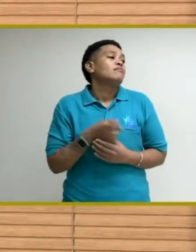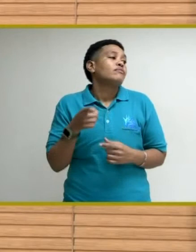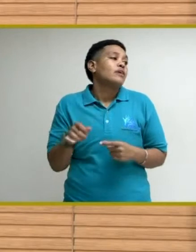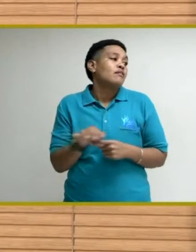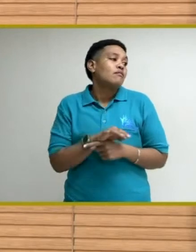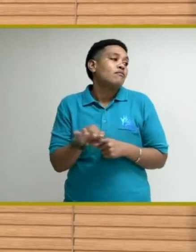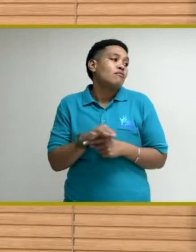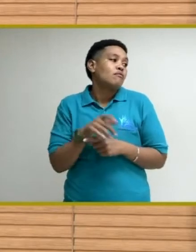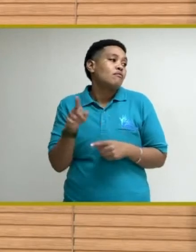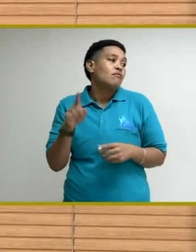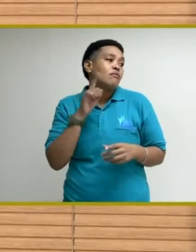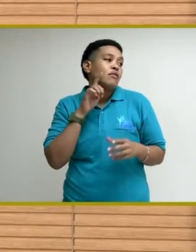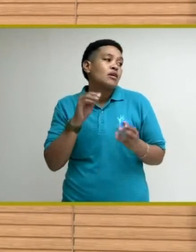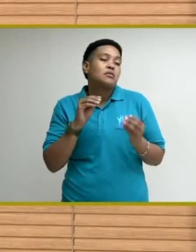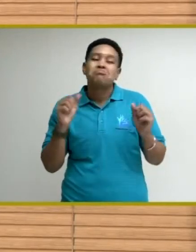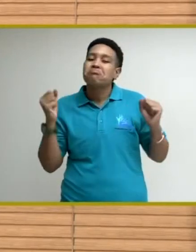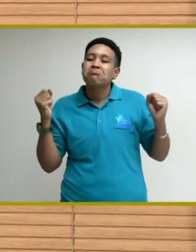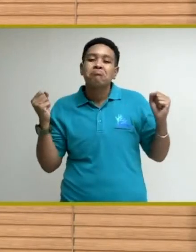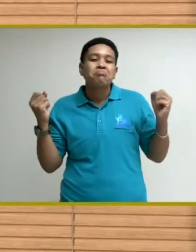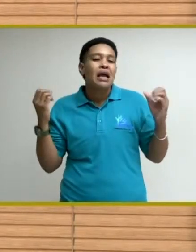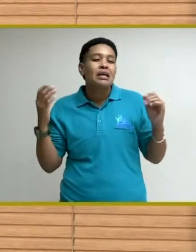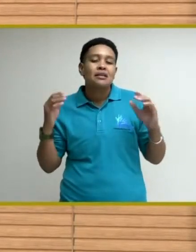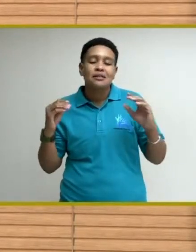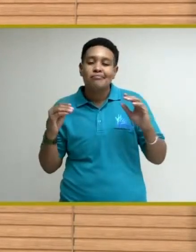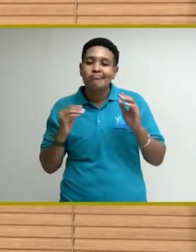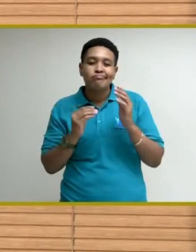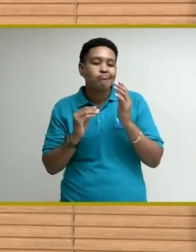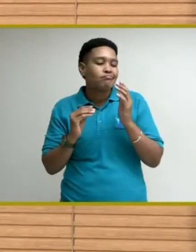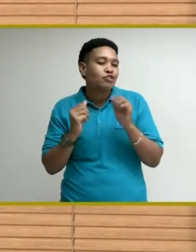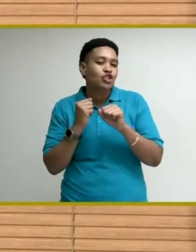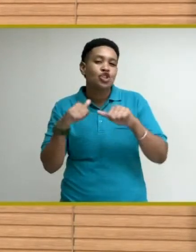of a myriad of challenges, to include